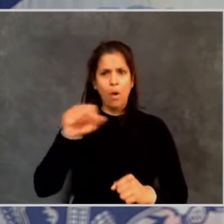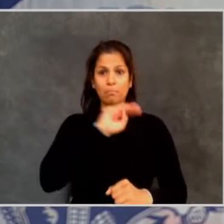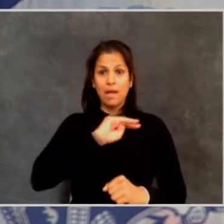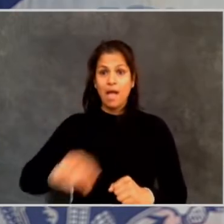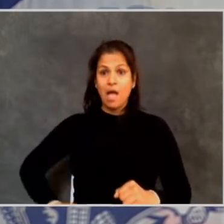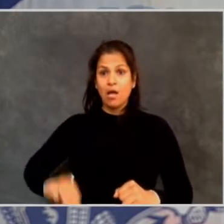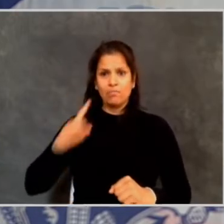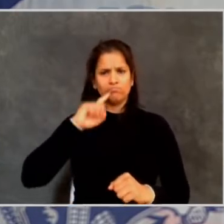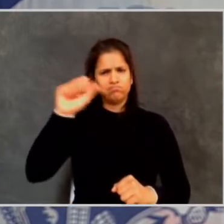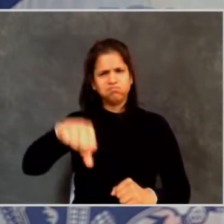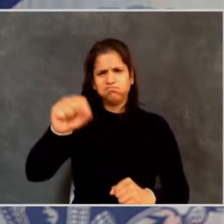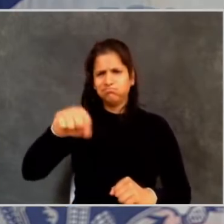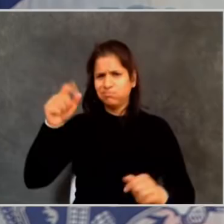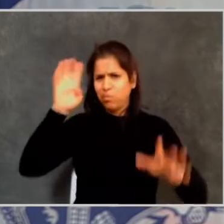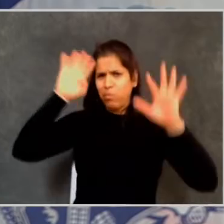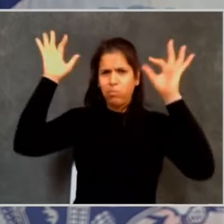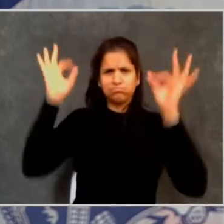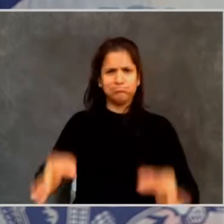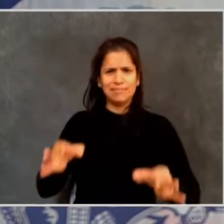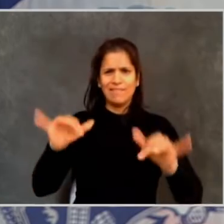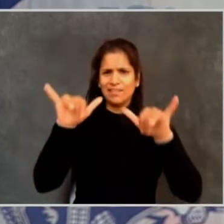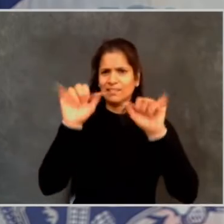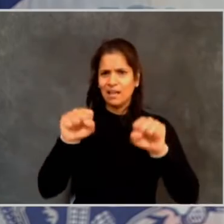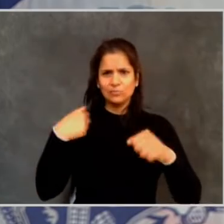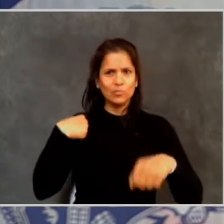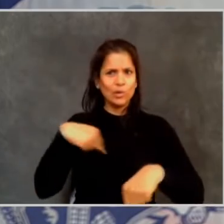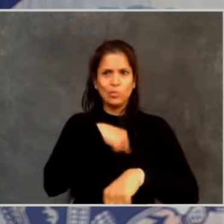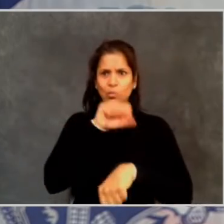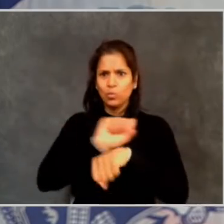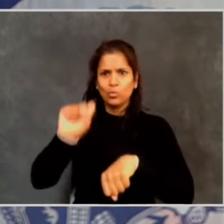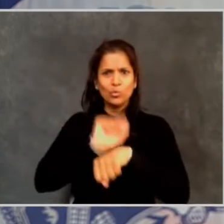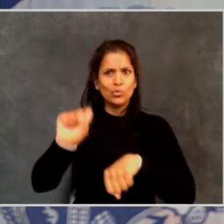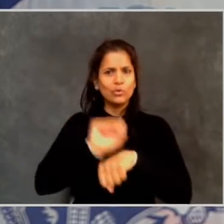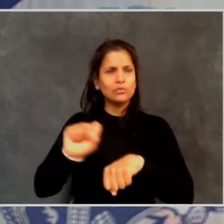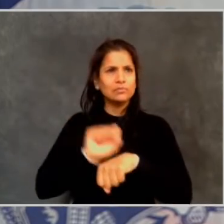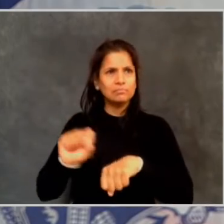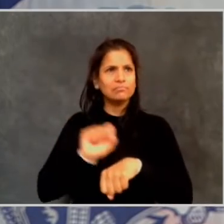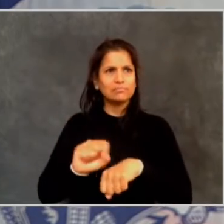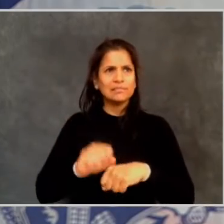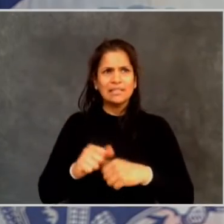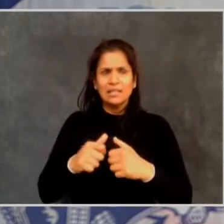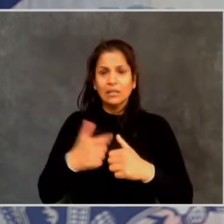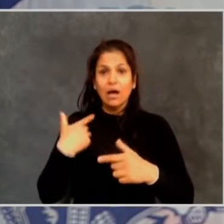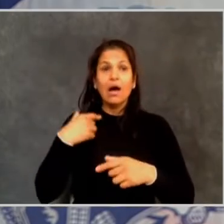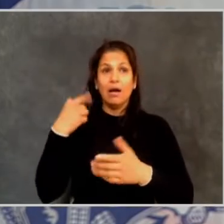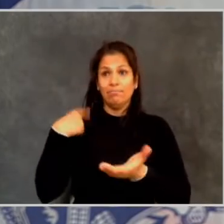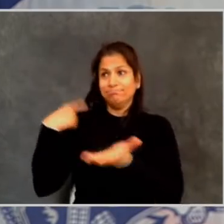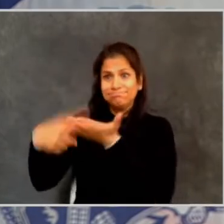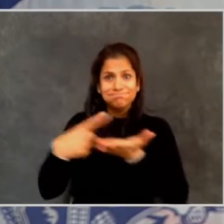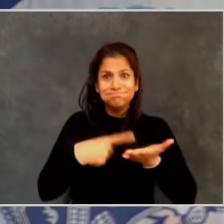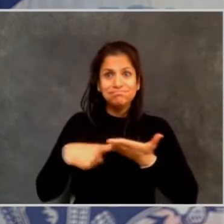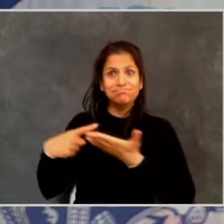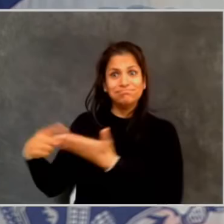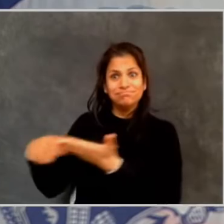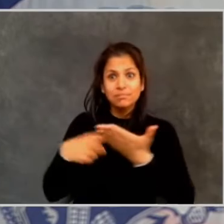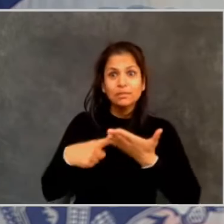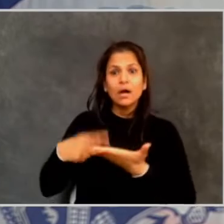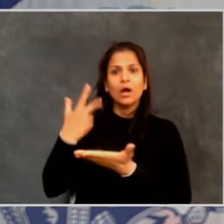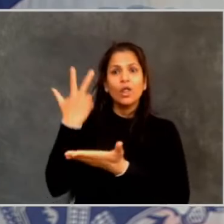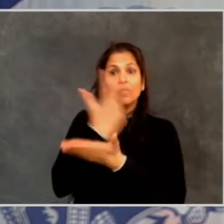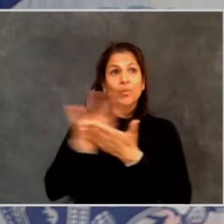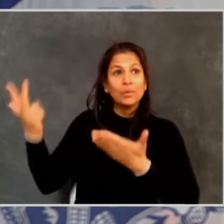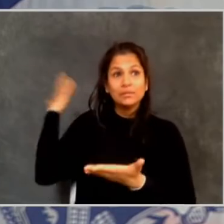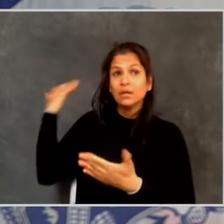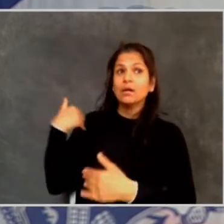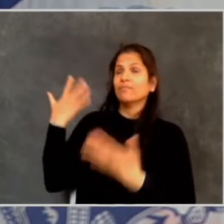and harder. And yes, I'm glad there was that money in the stimulus to help people directly, but it's not that much money in the scheme of things, and it's not